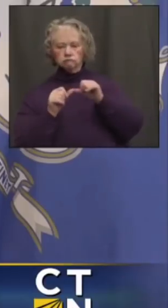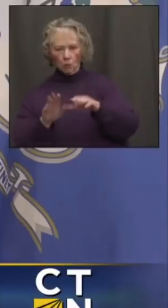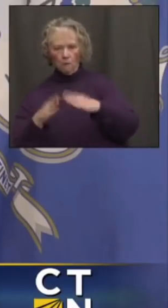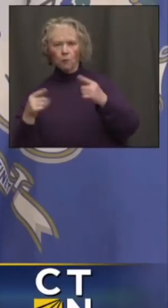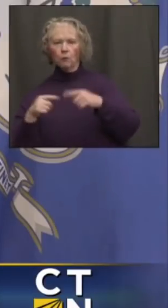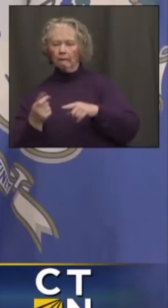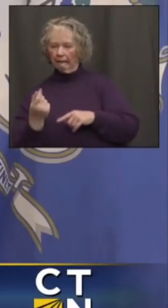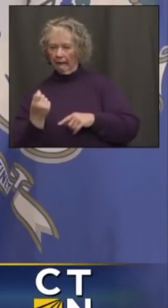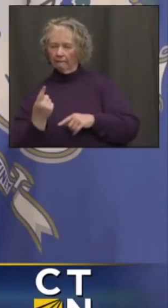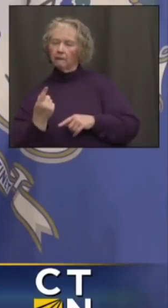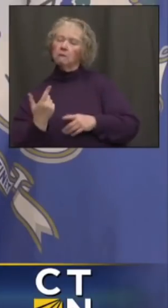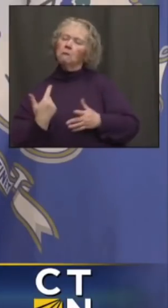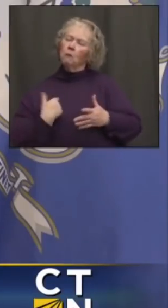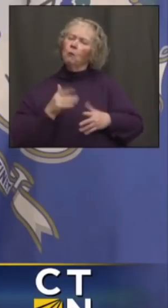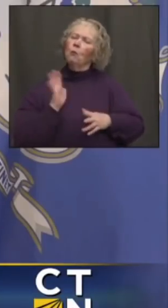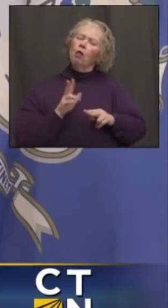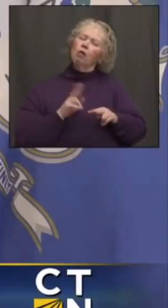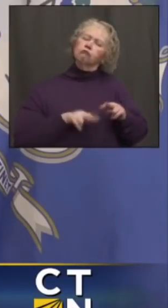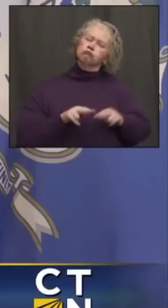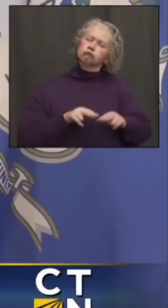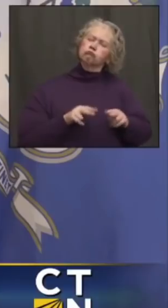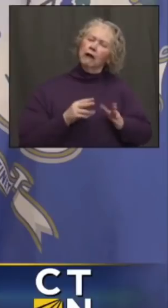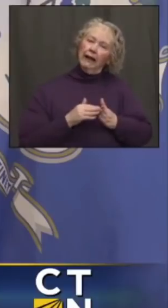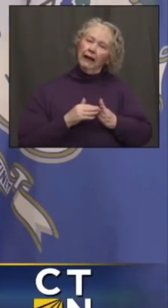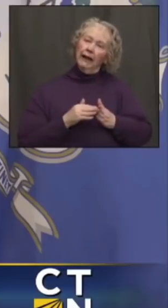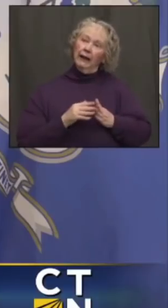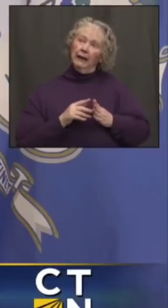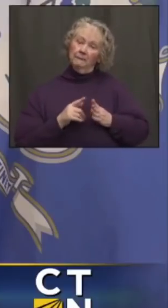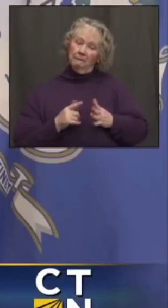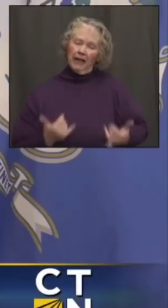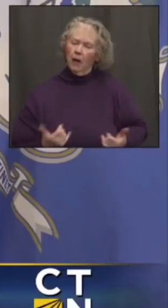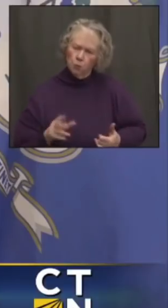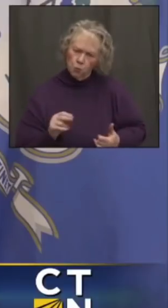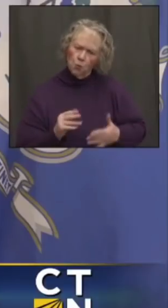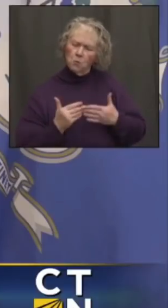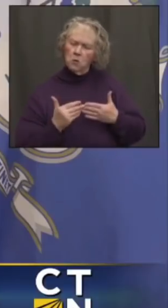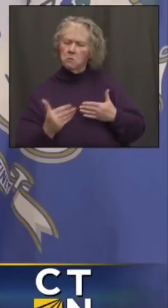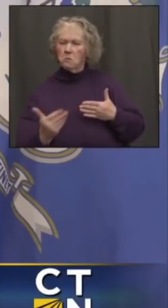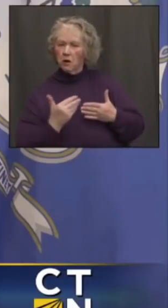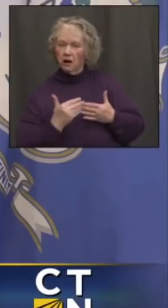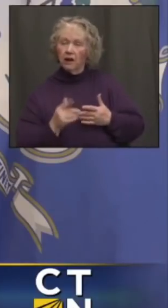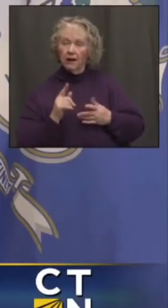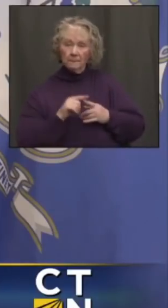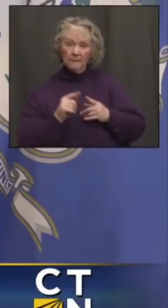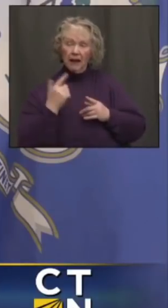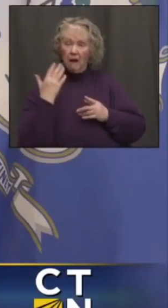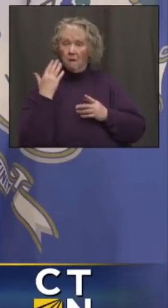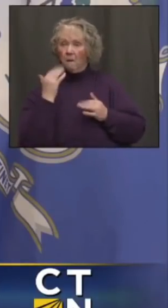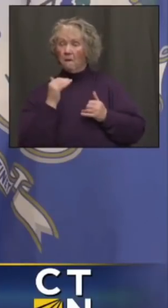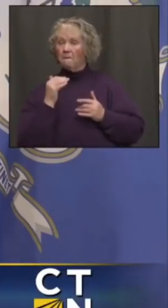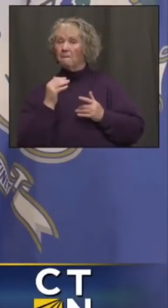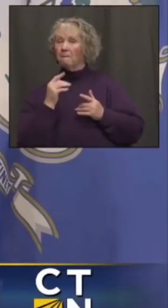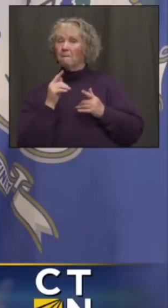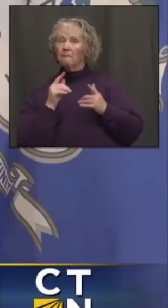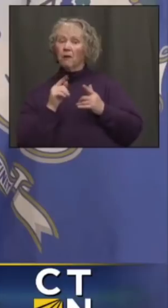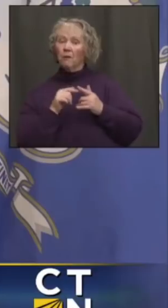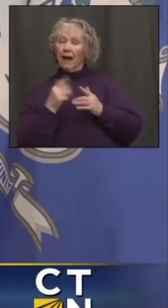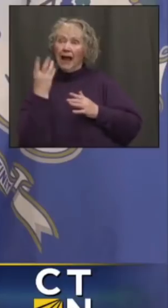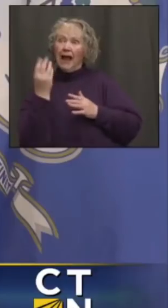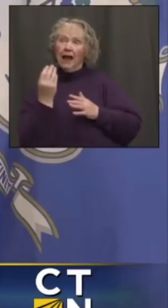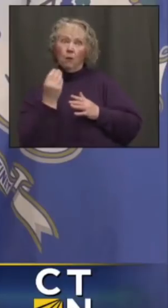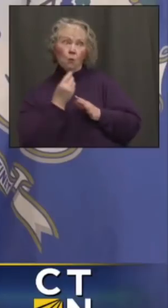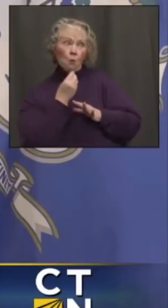restaurants? Well, right now we're at a 50%, which is more than most of our peers, starting with New York, and